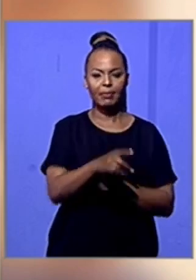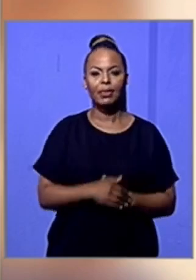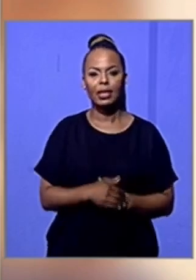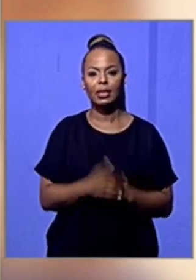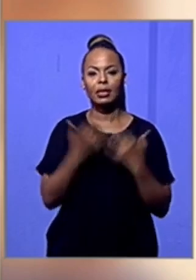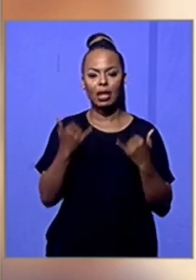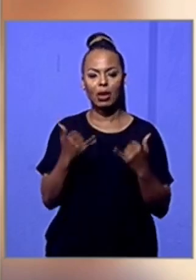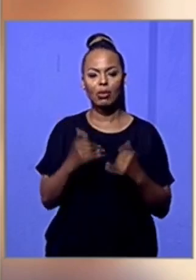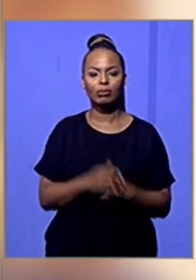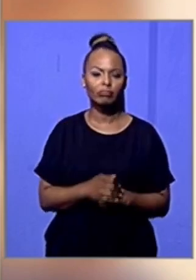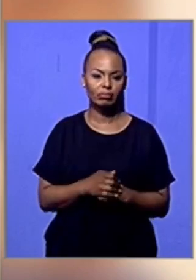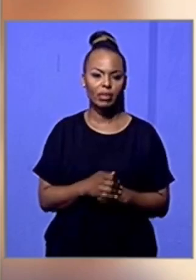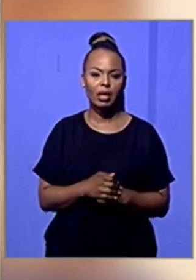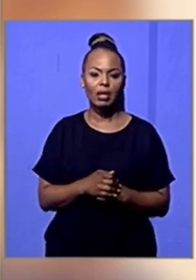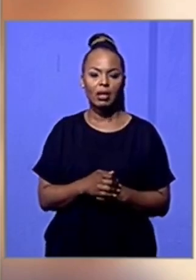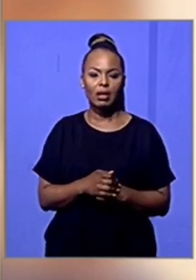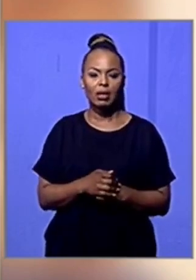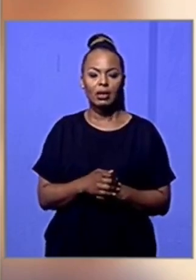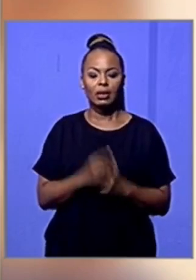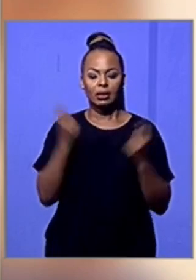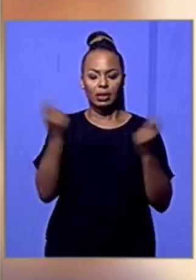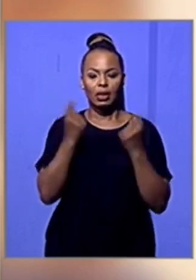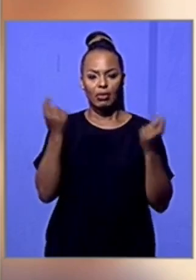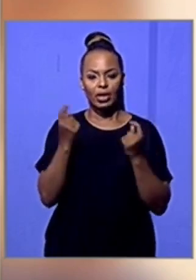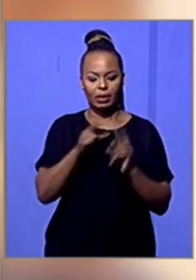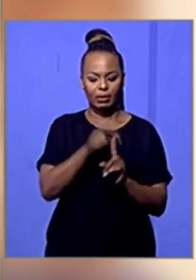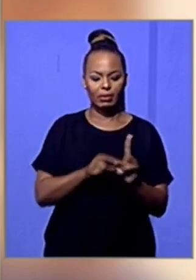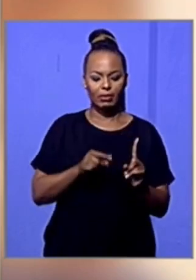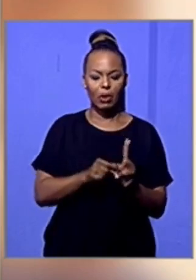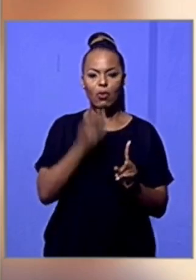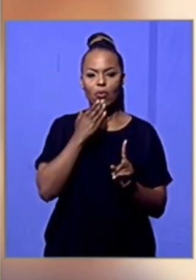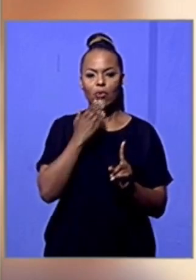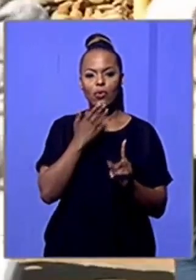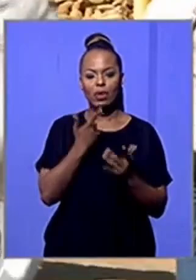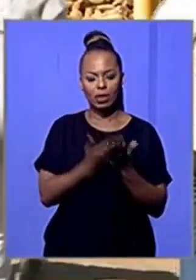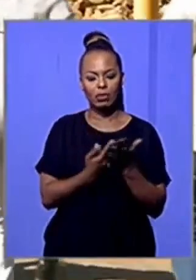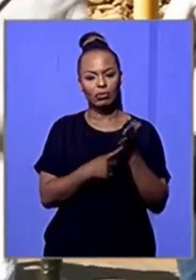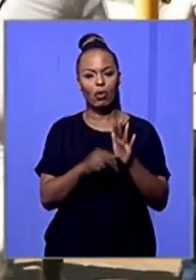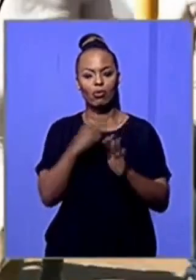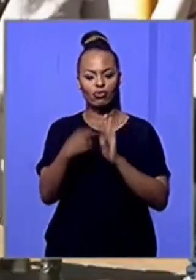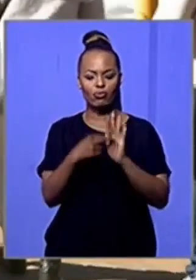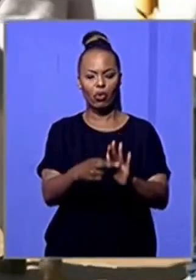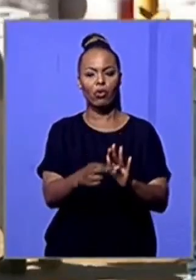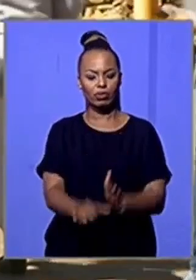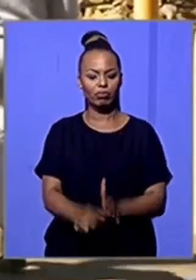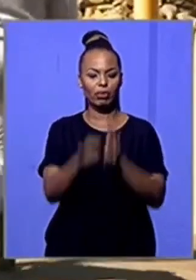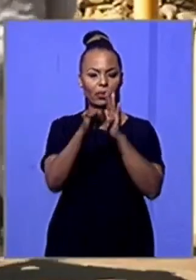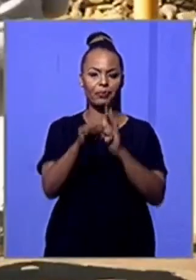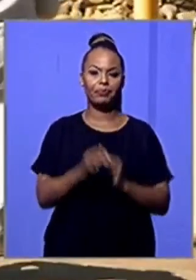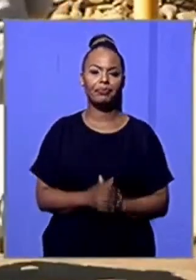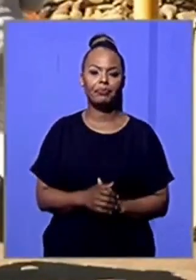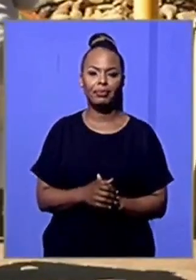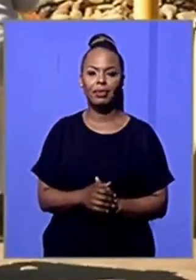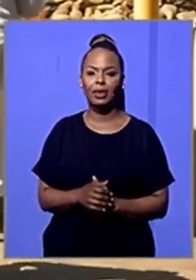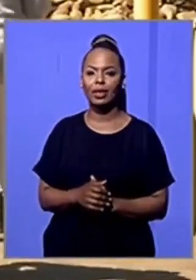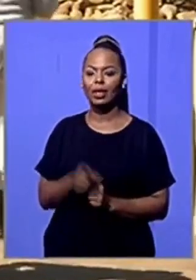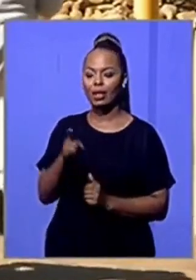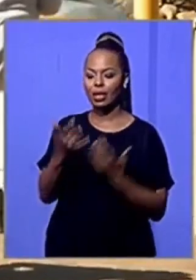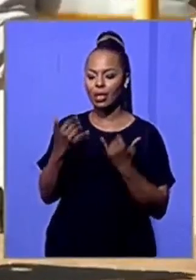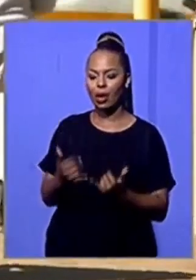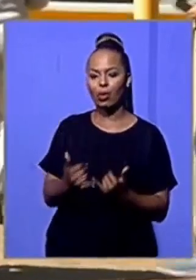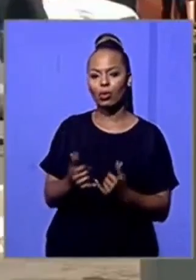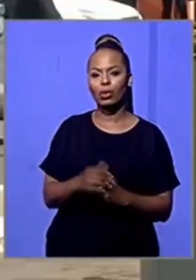celebrating and paying tribute to women who have left their footprint in history. mmelaelo wa dingwaga di le